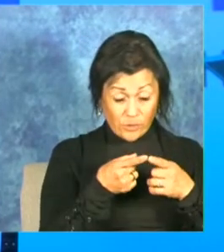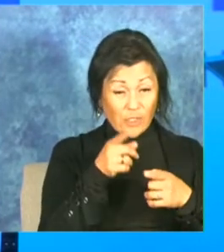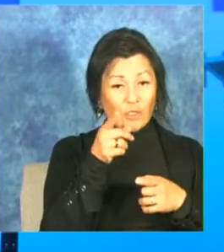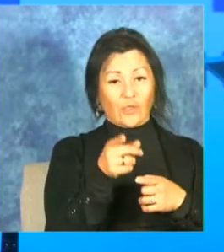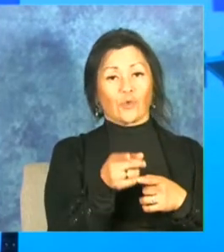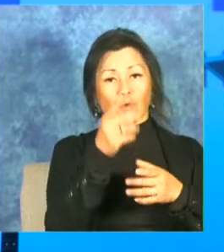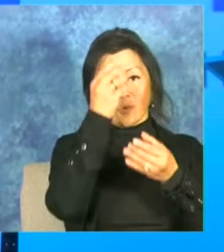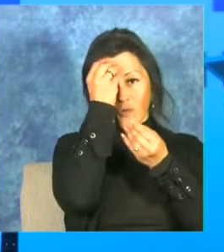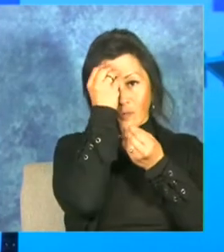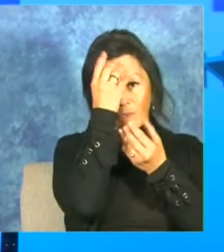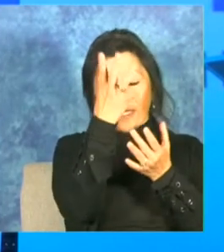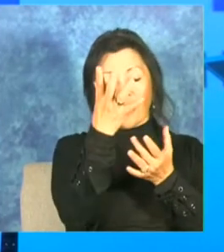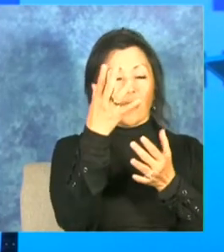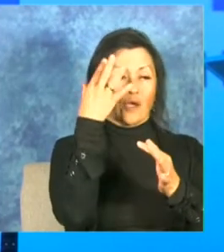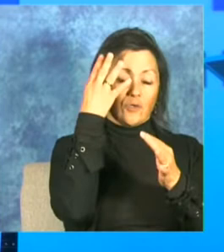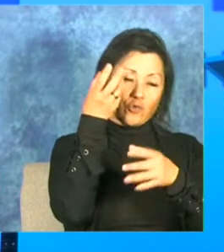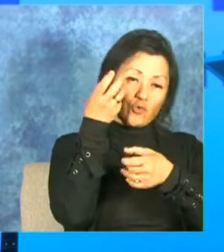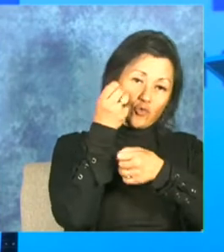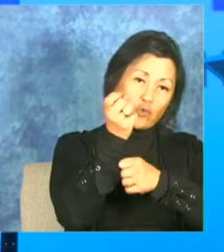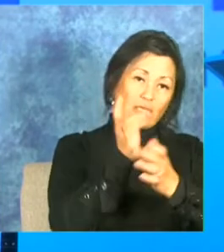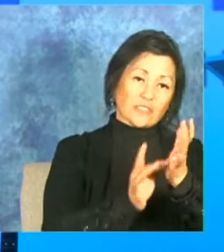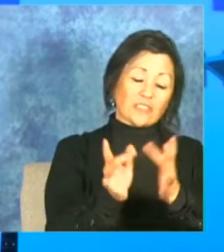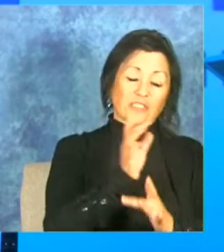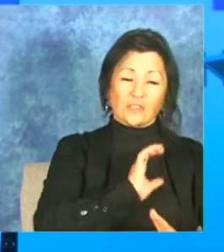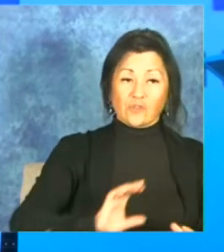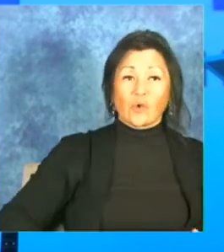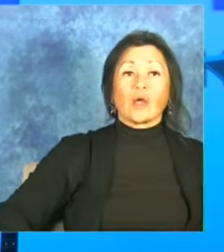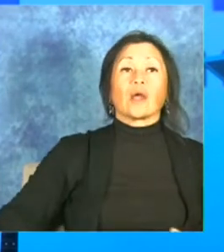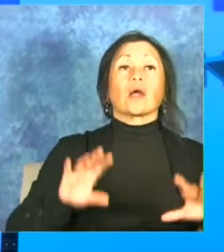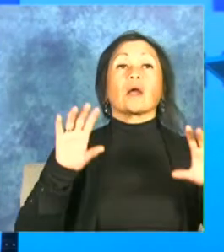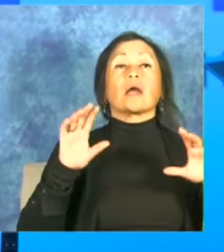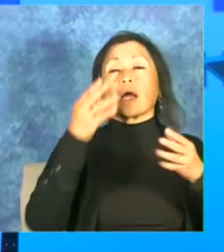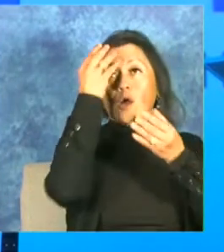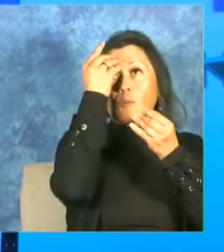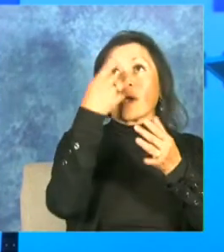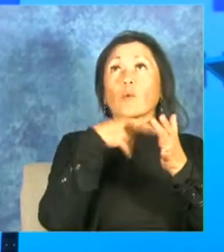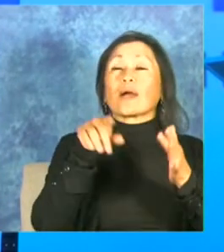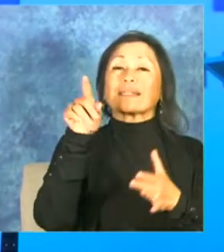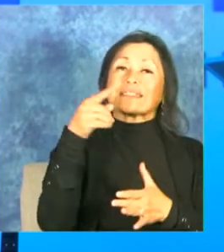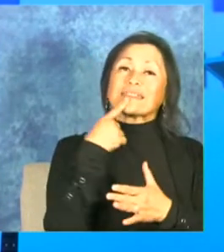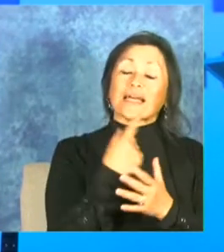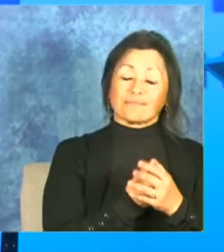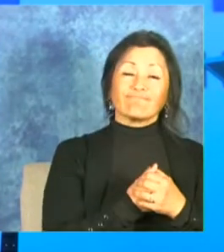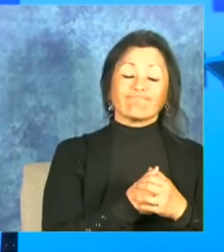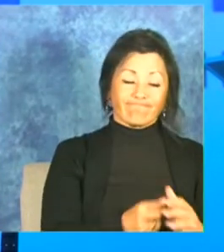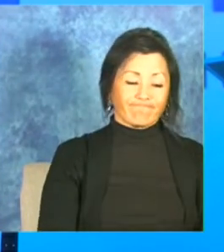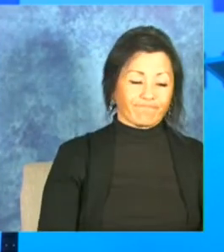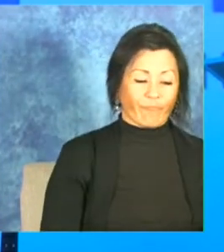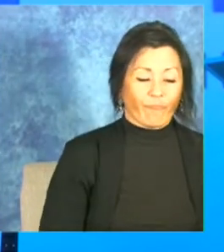do it in faith in Jesus Christ and doing what he says.